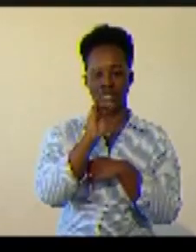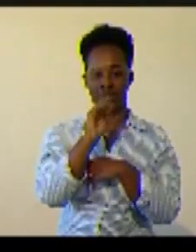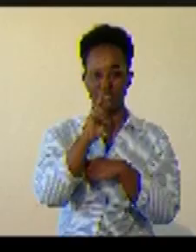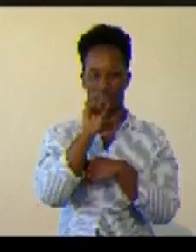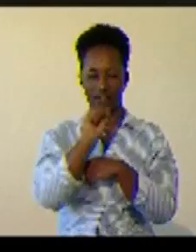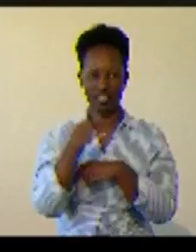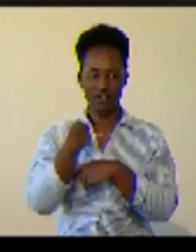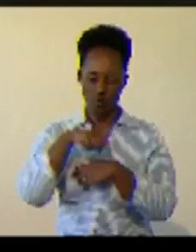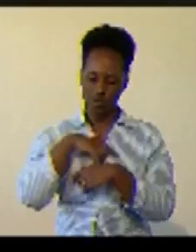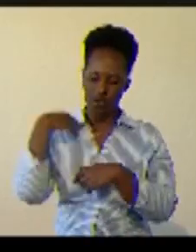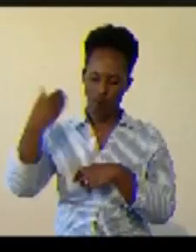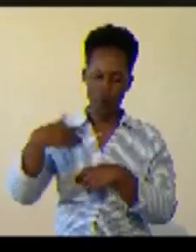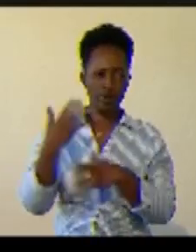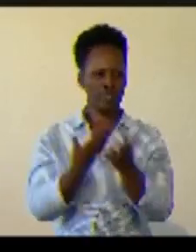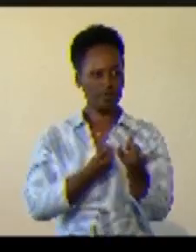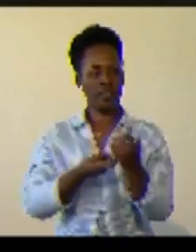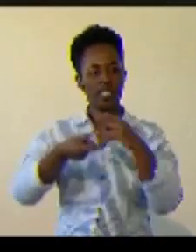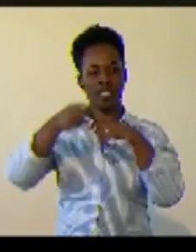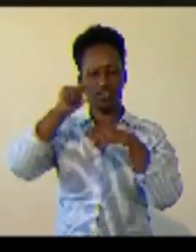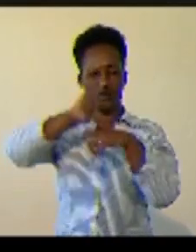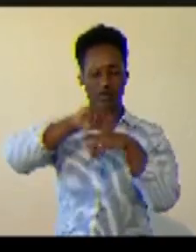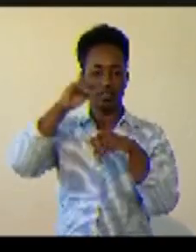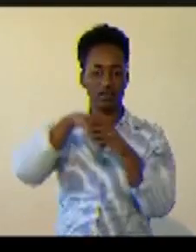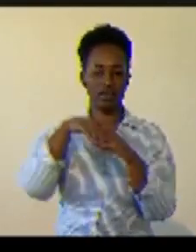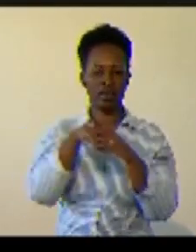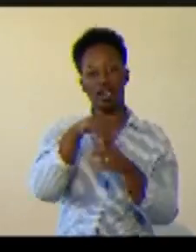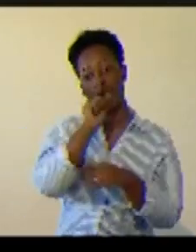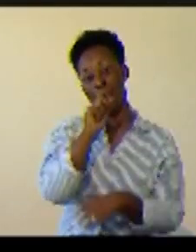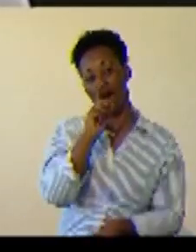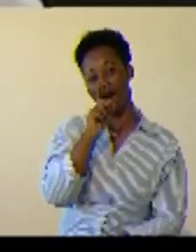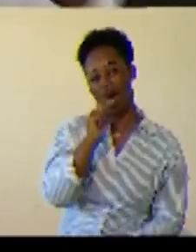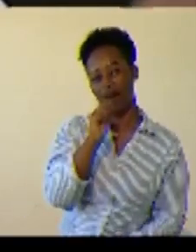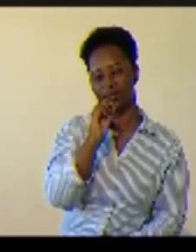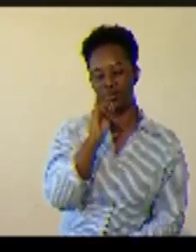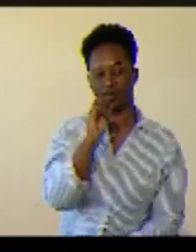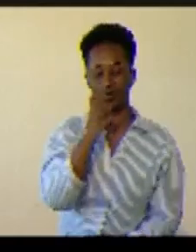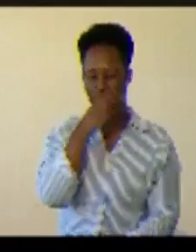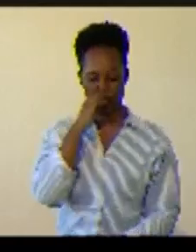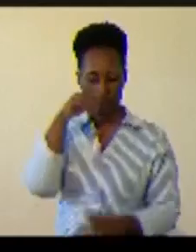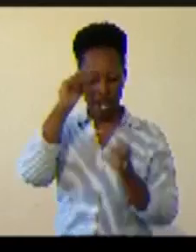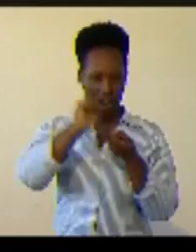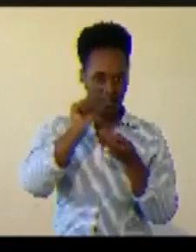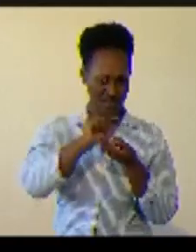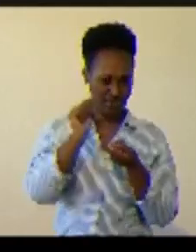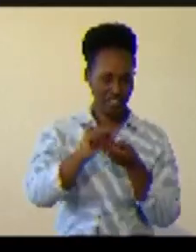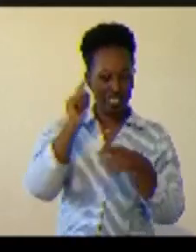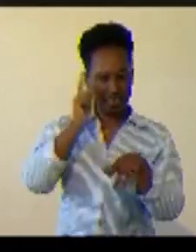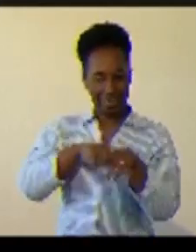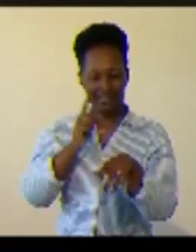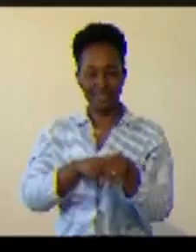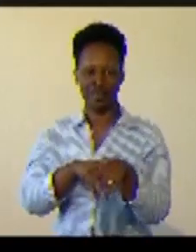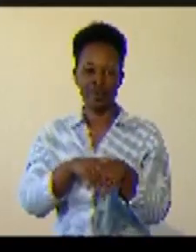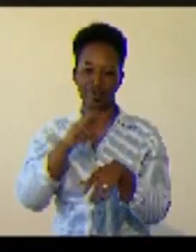always expect a decrease in atomic radius when the nuclear charge is increasing. So a